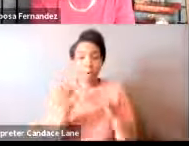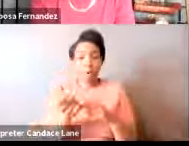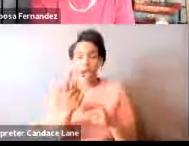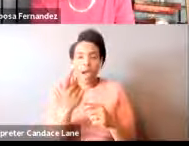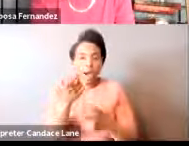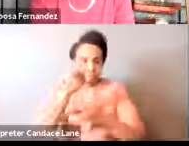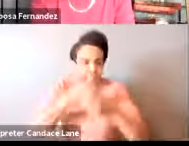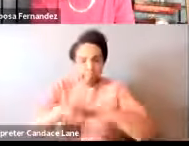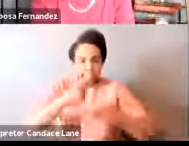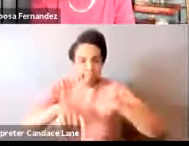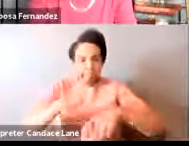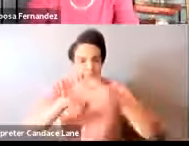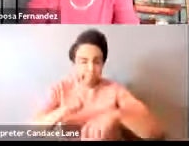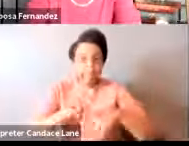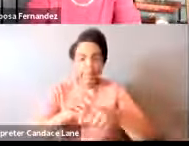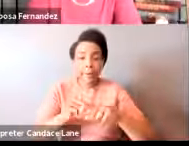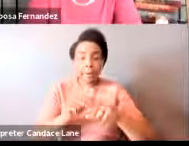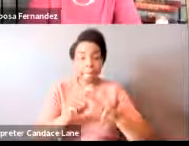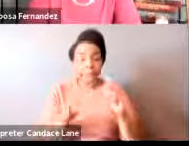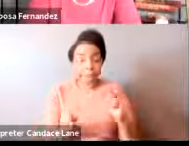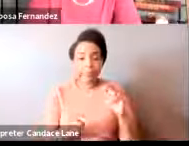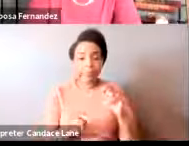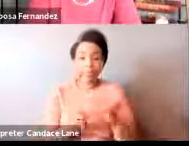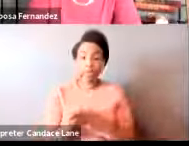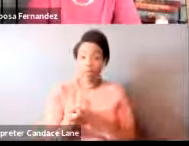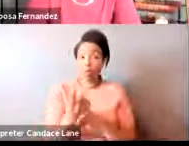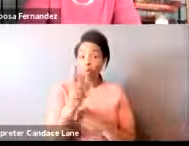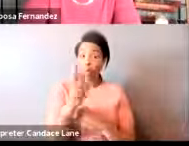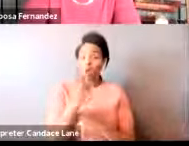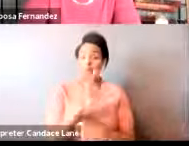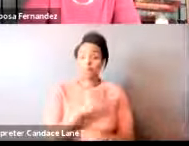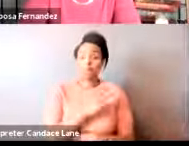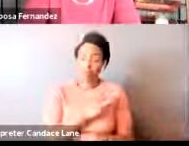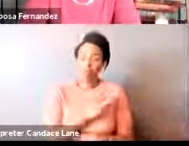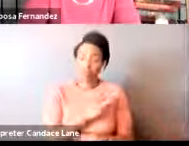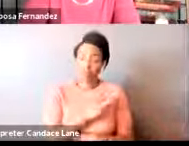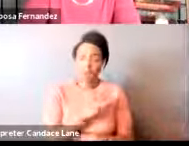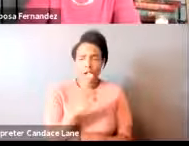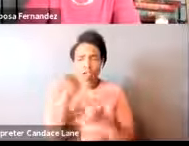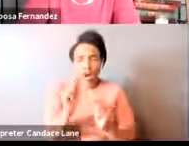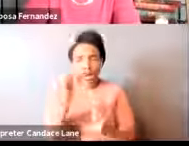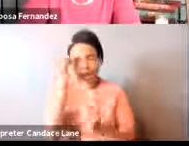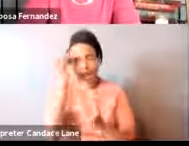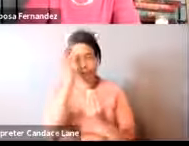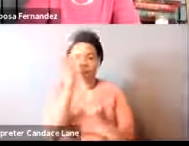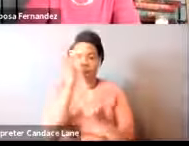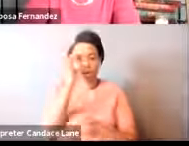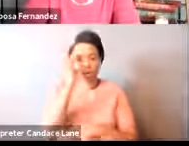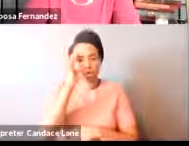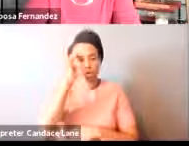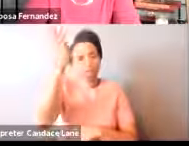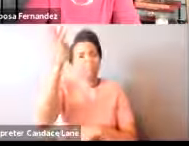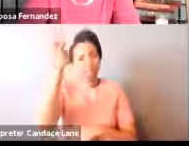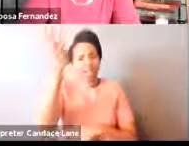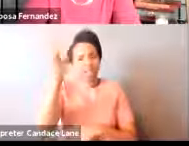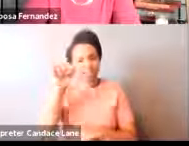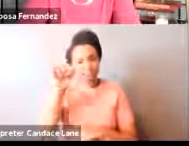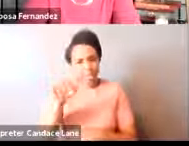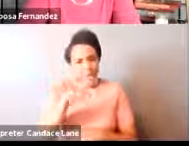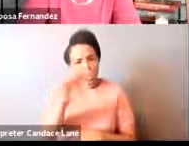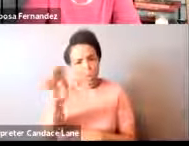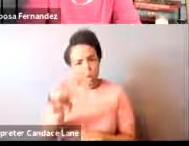again, thinking about this as a creative platform, thinking of this as an actual tool,